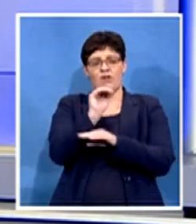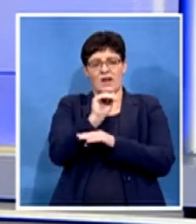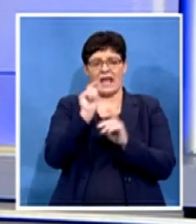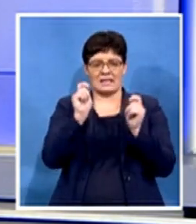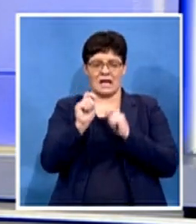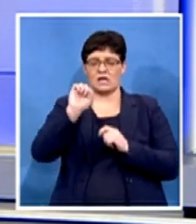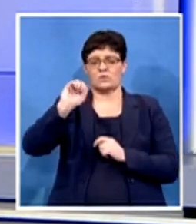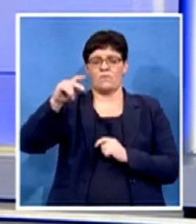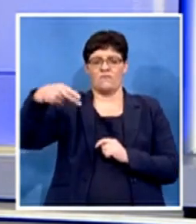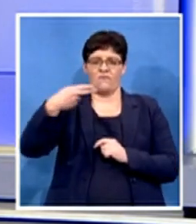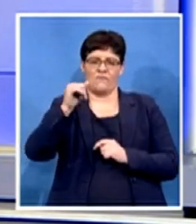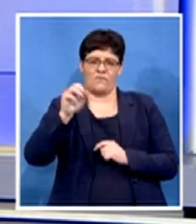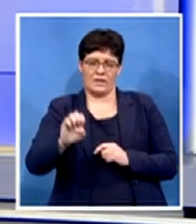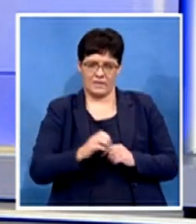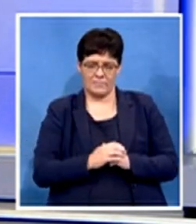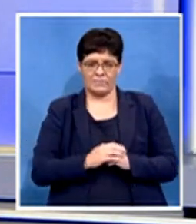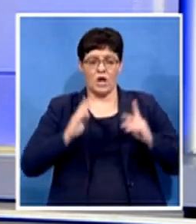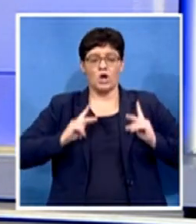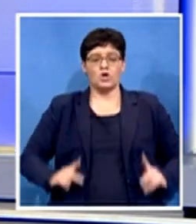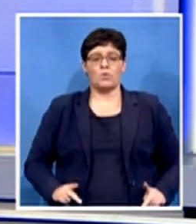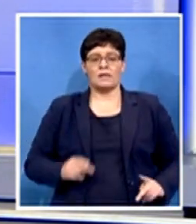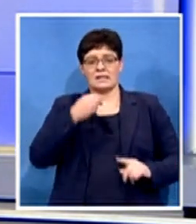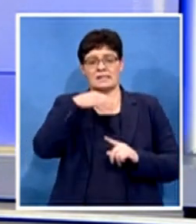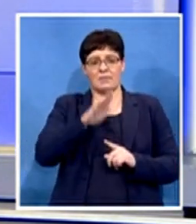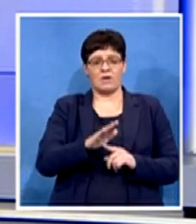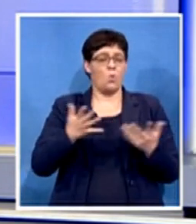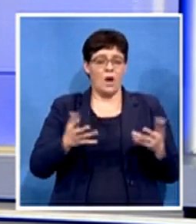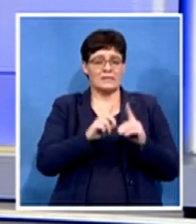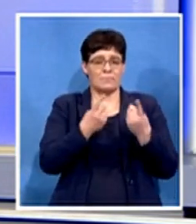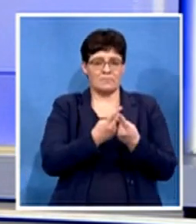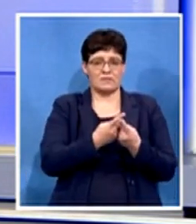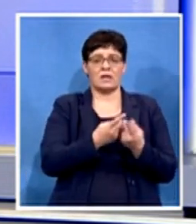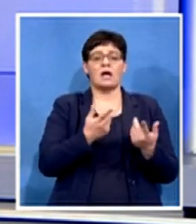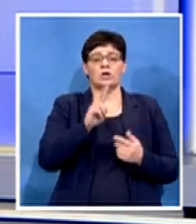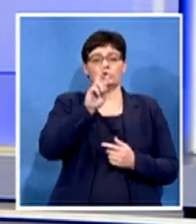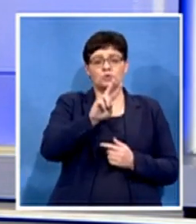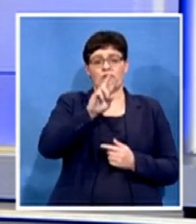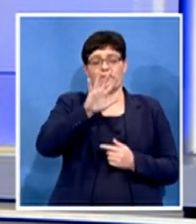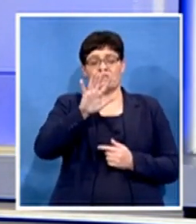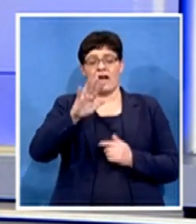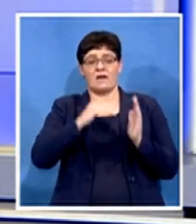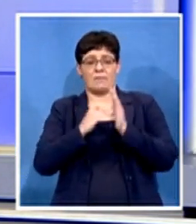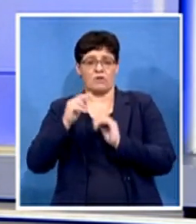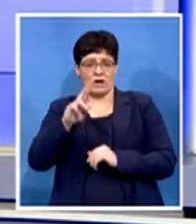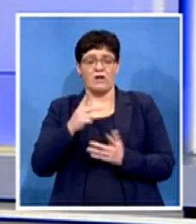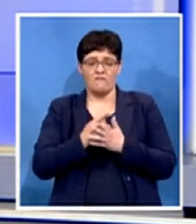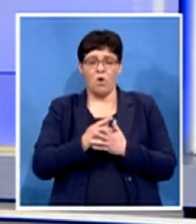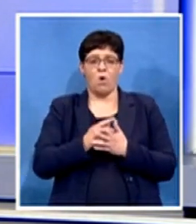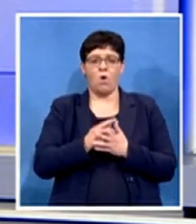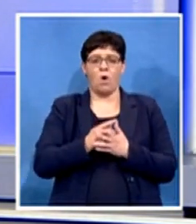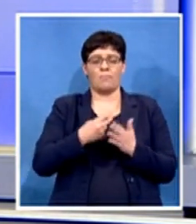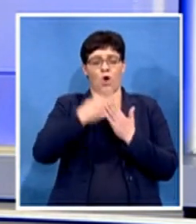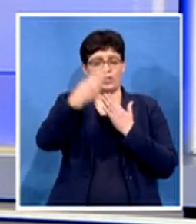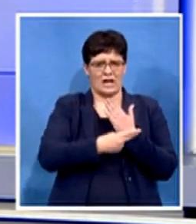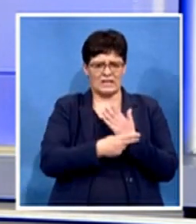Settlements Department in the Free State paid 255 million rand for the asbestos project to find out how many houses in the